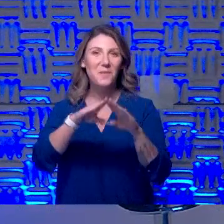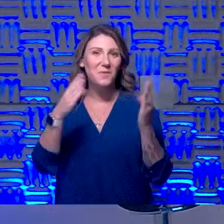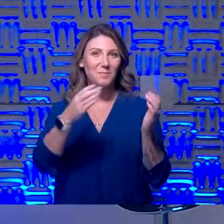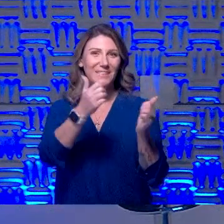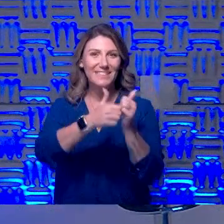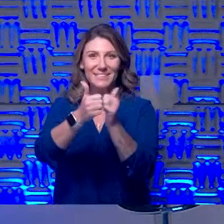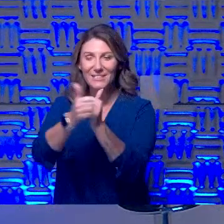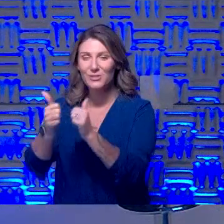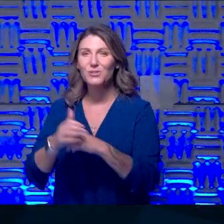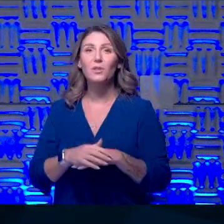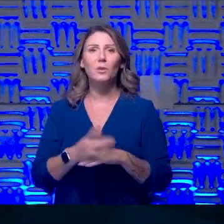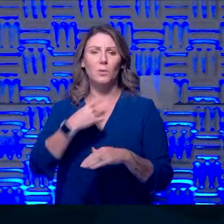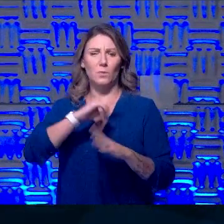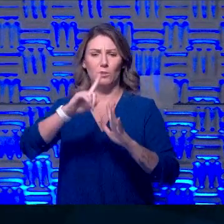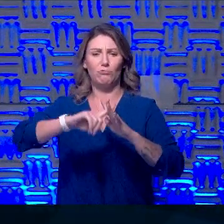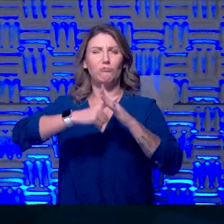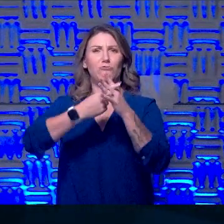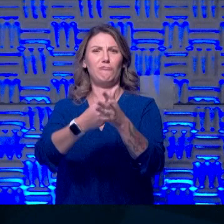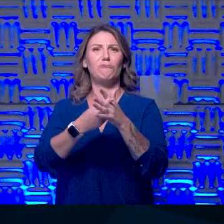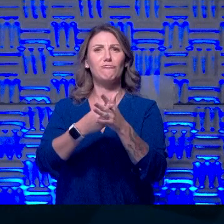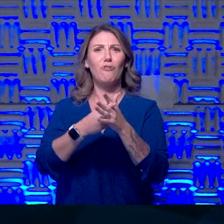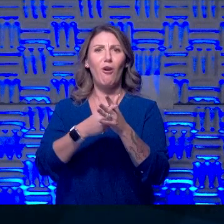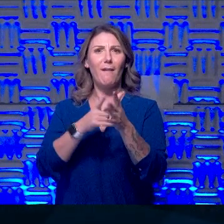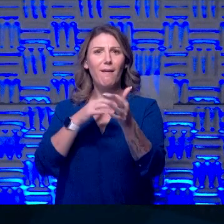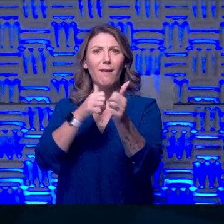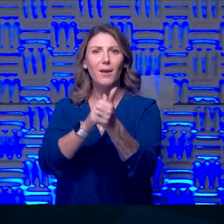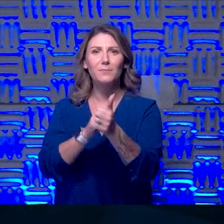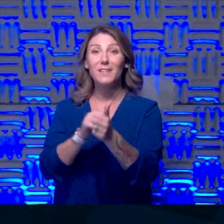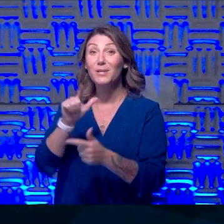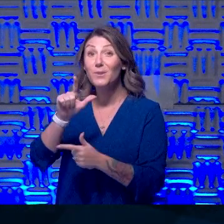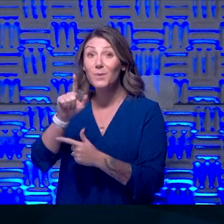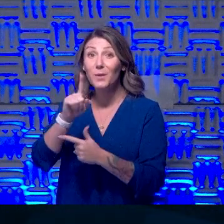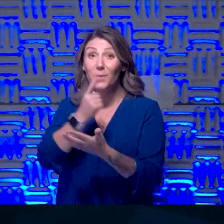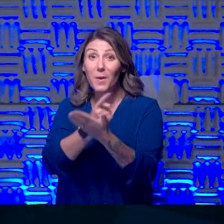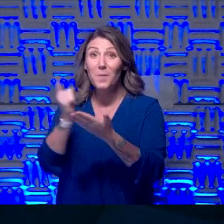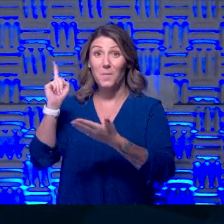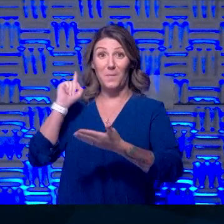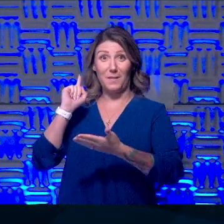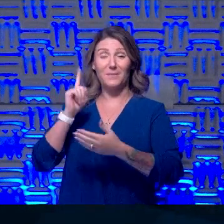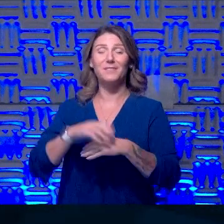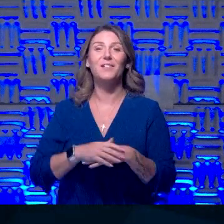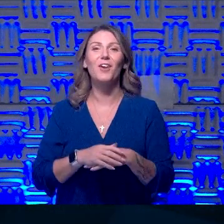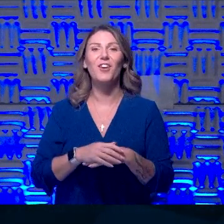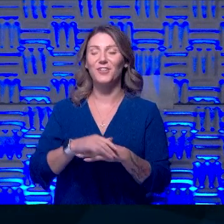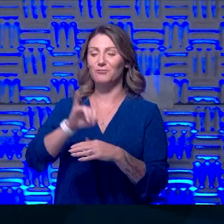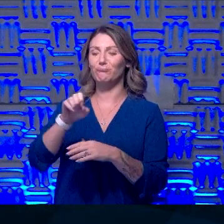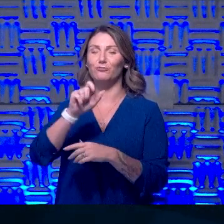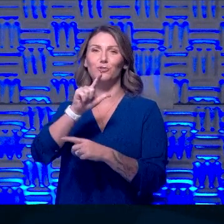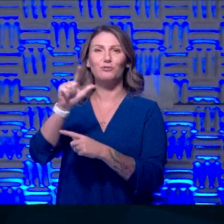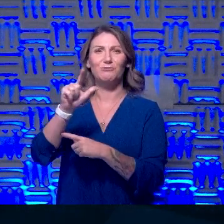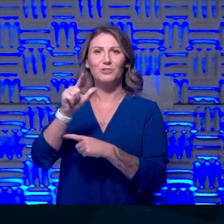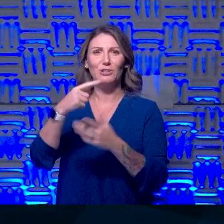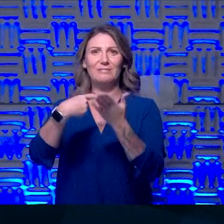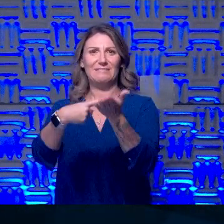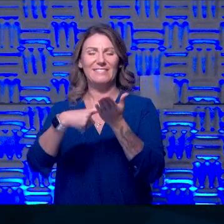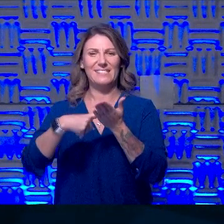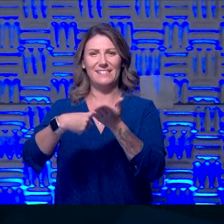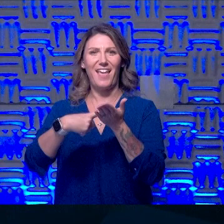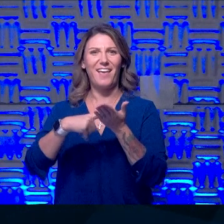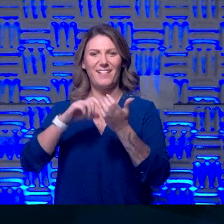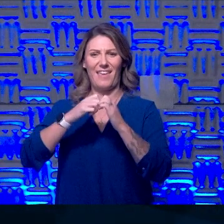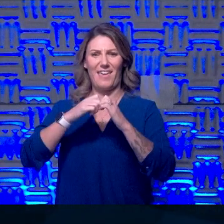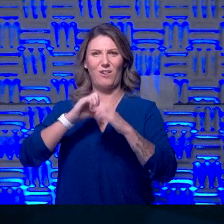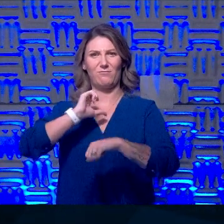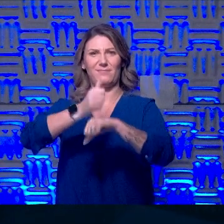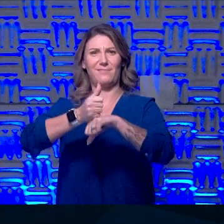know, we started these regular updates about 21 weeks ago. I remember Jill was telling us about how we structured it, and I kind of forgot about it. And actually, I look back at it, I'm